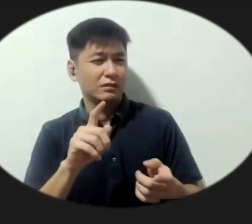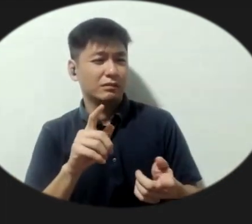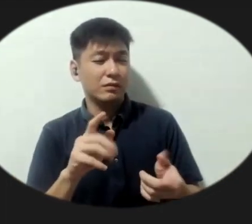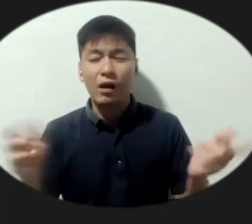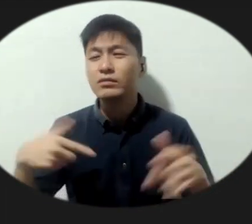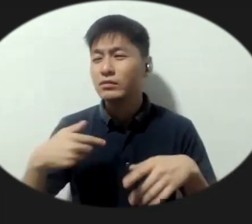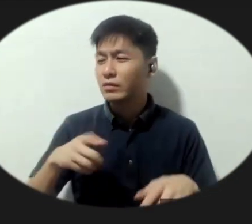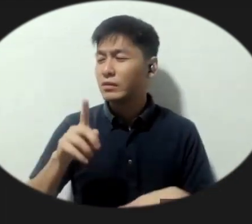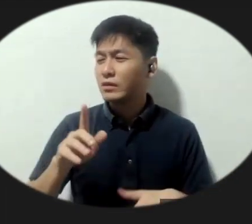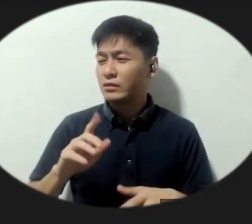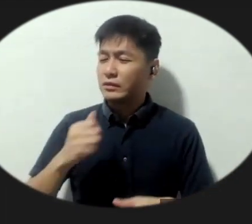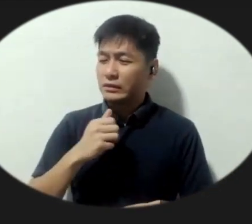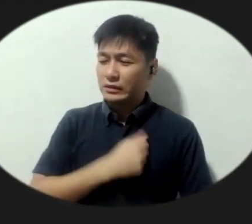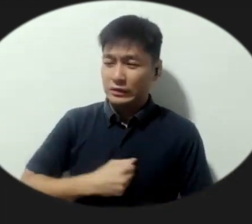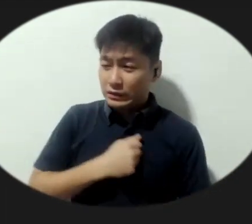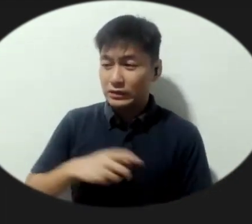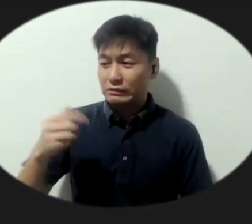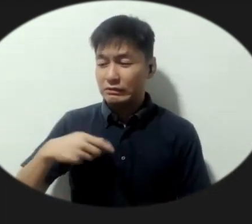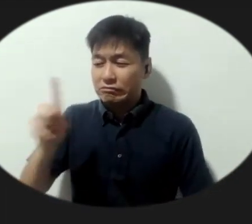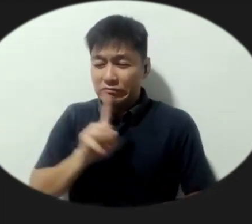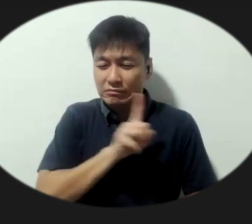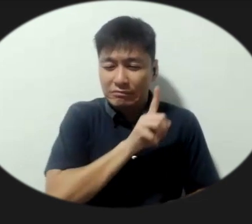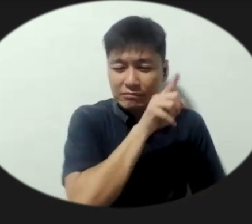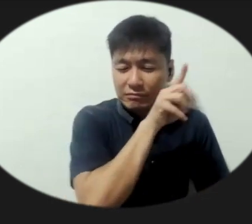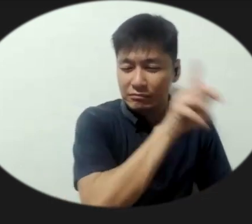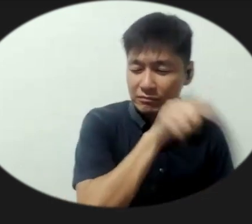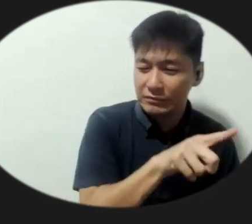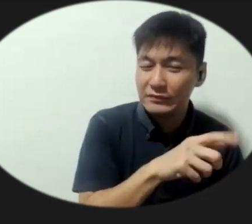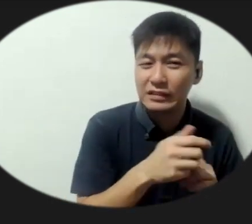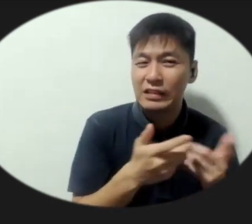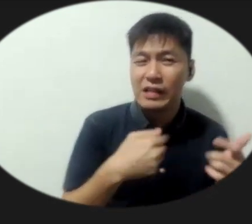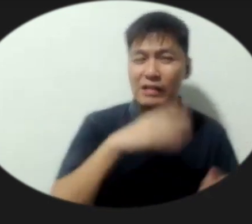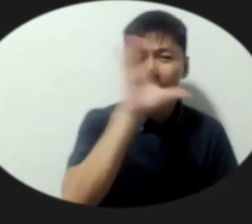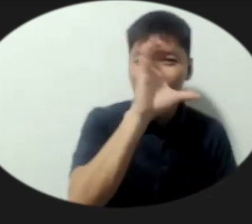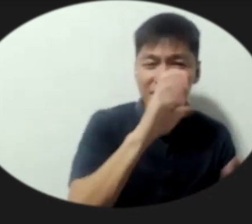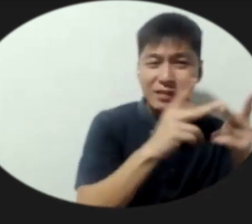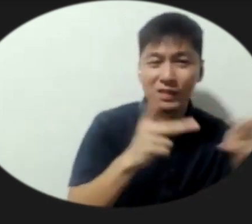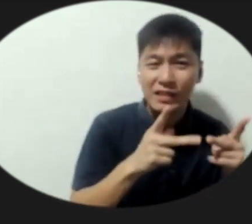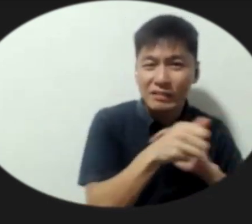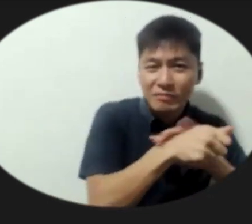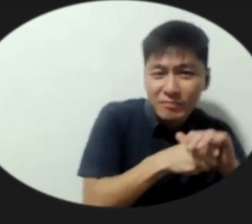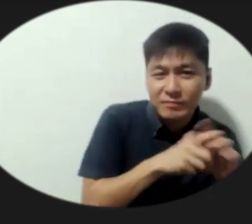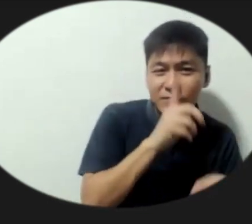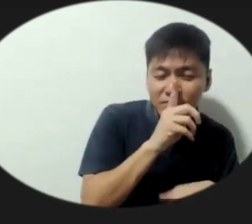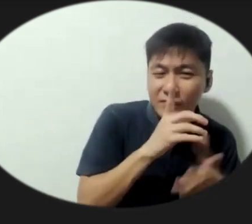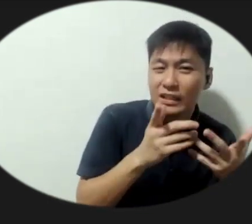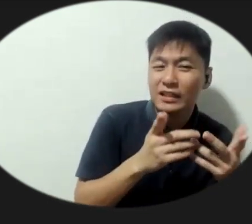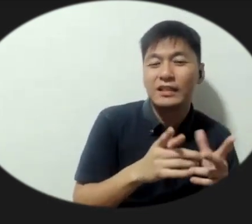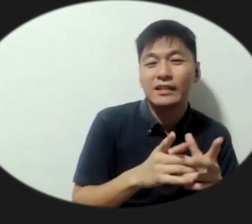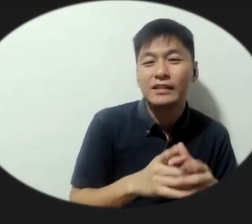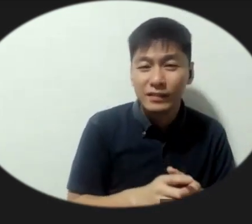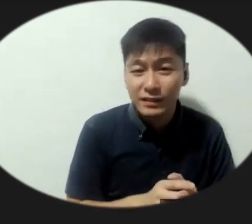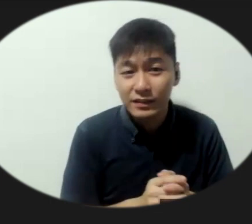Okay, sorry about that, people. I'm sorry. I am at a family function, so I have to hide somewhere. So anyway, I was saying, so what shocked us was